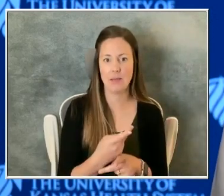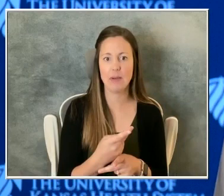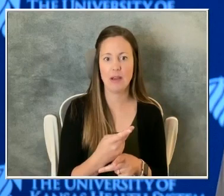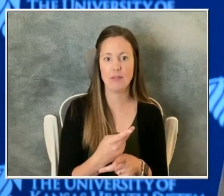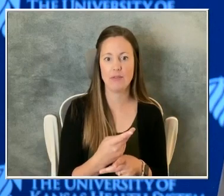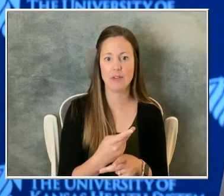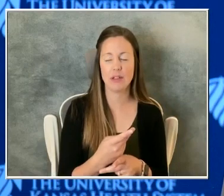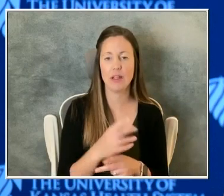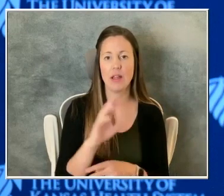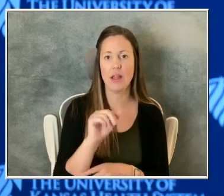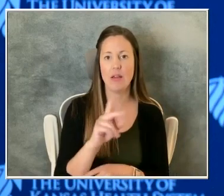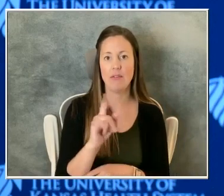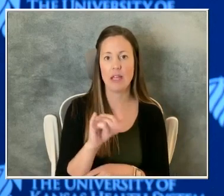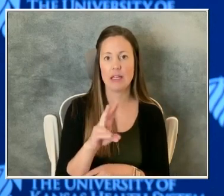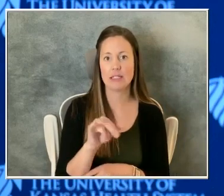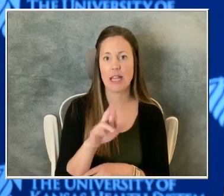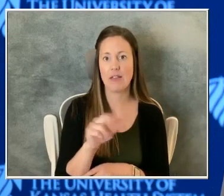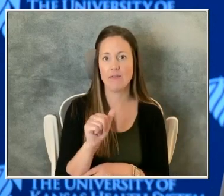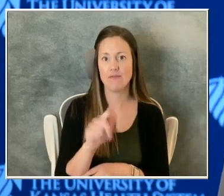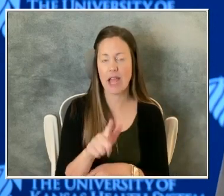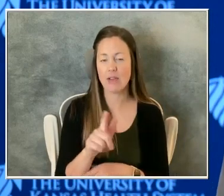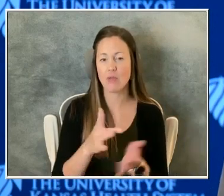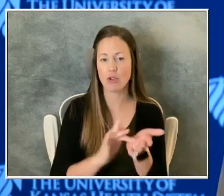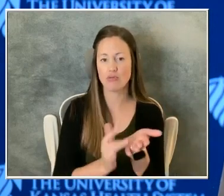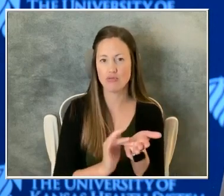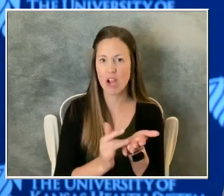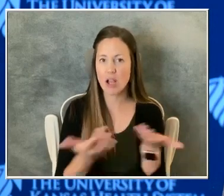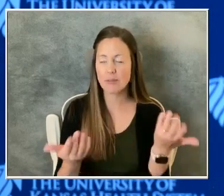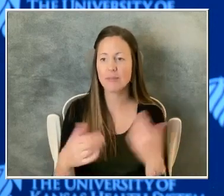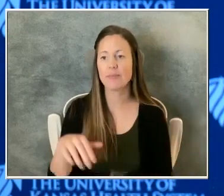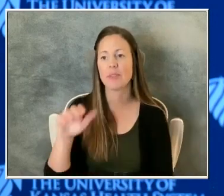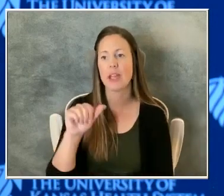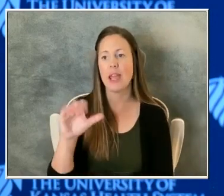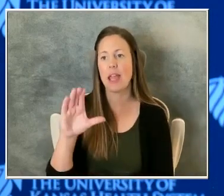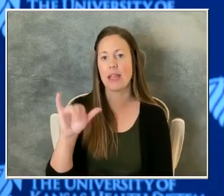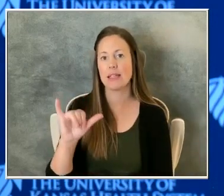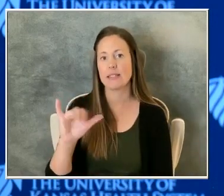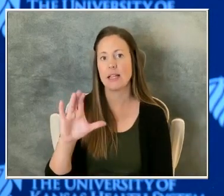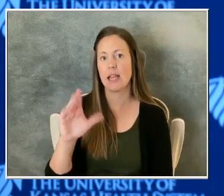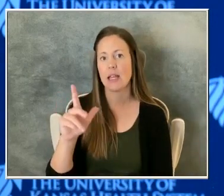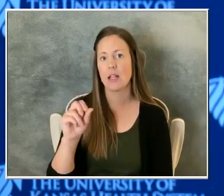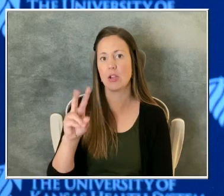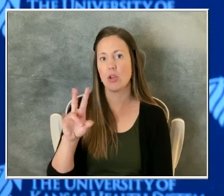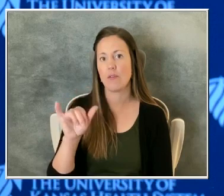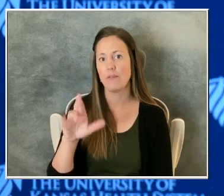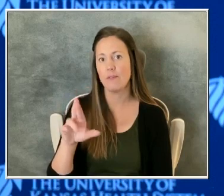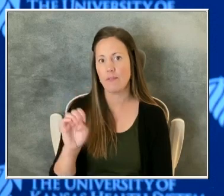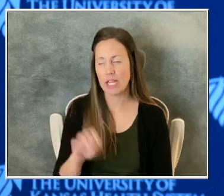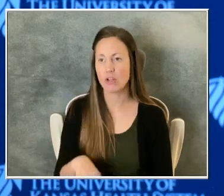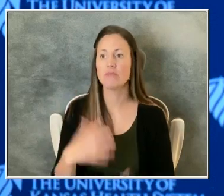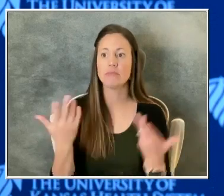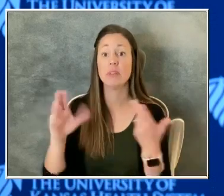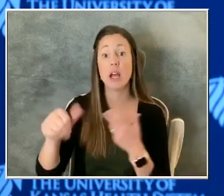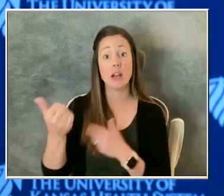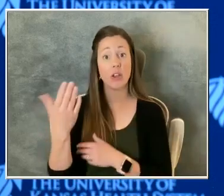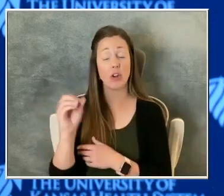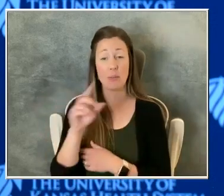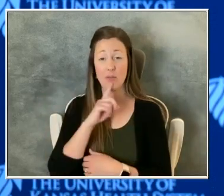drug, acyclovir or valacyclovir. There's another company that's looking at a combination of valacyclovir